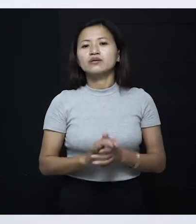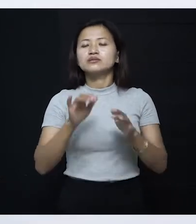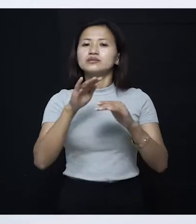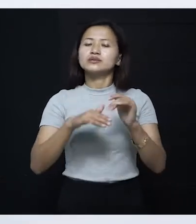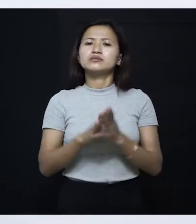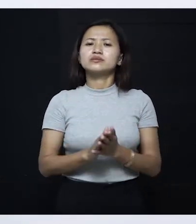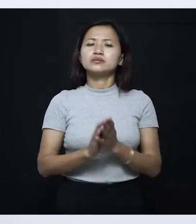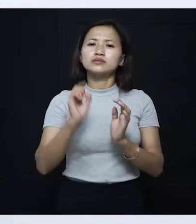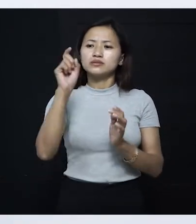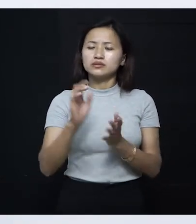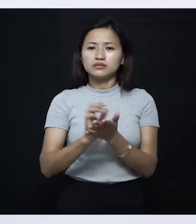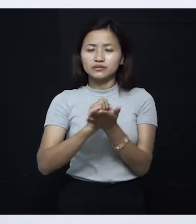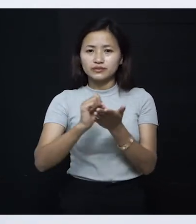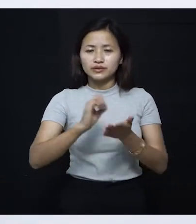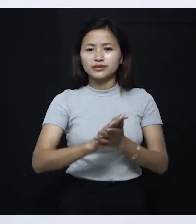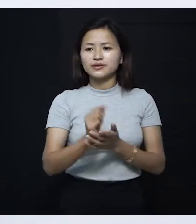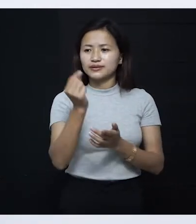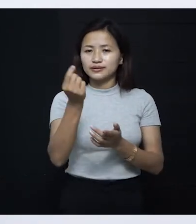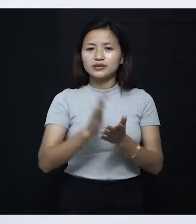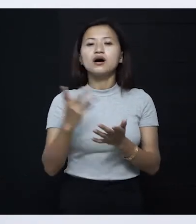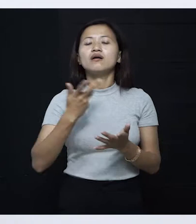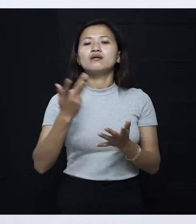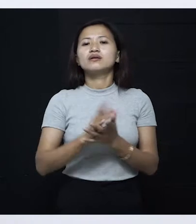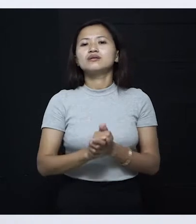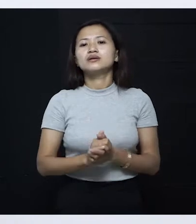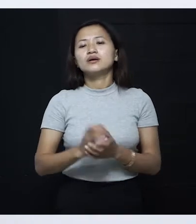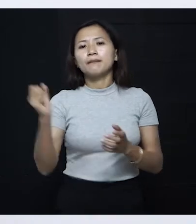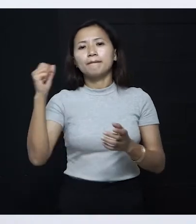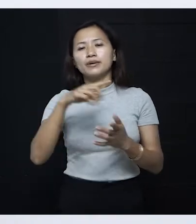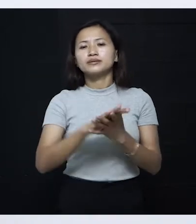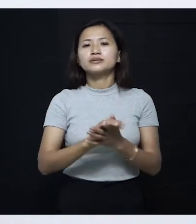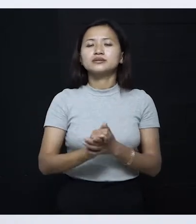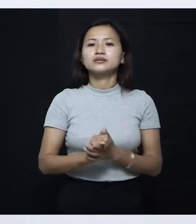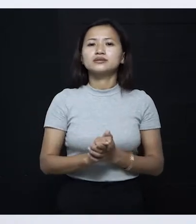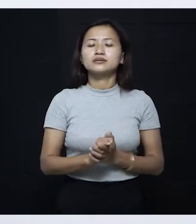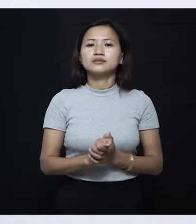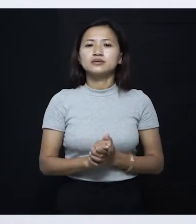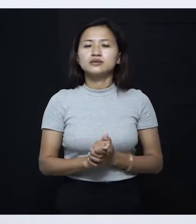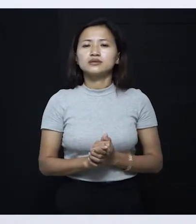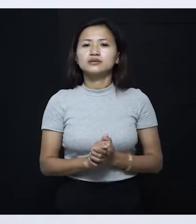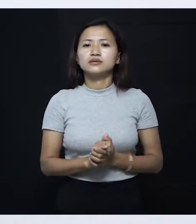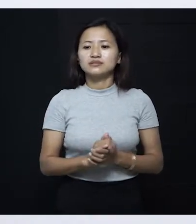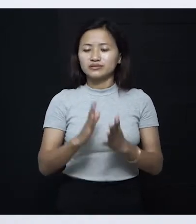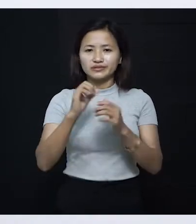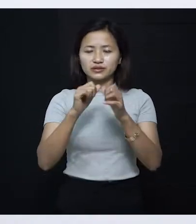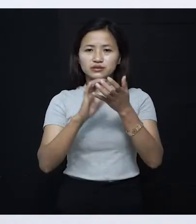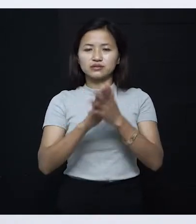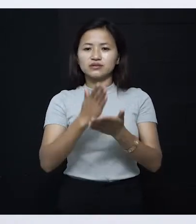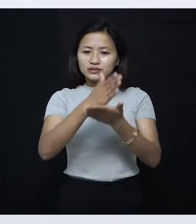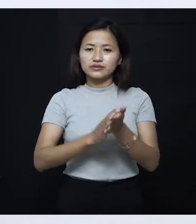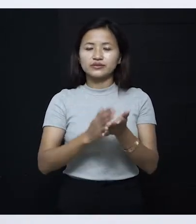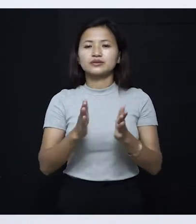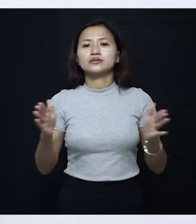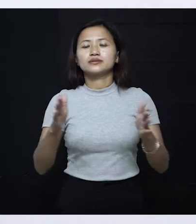also need to write a little bit about how the months are so to say, classified or divided,